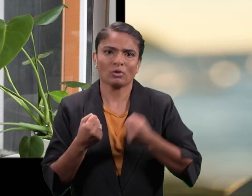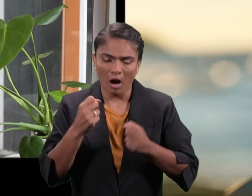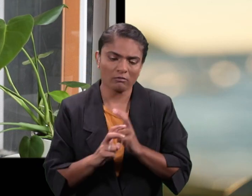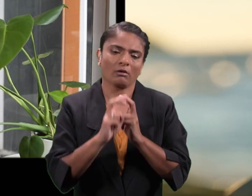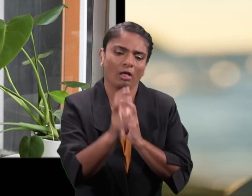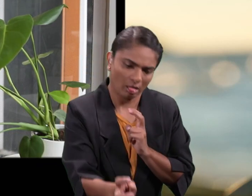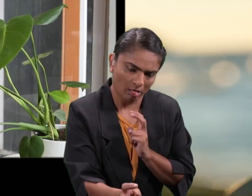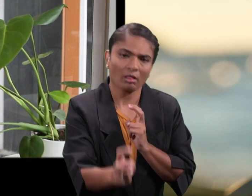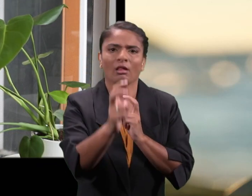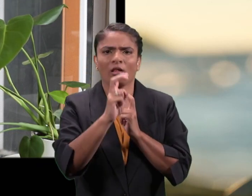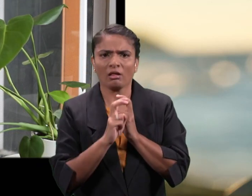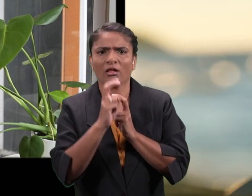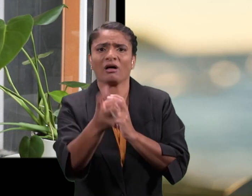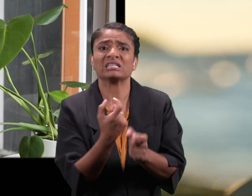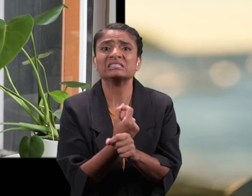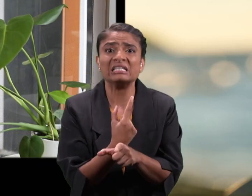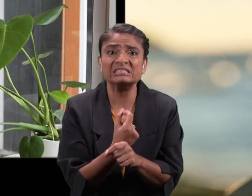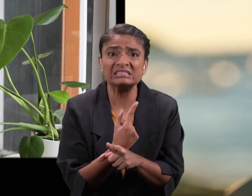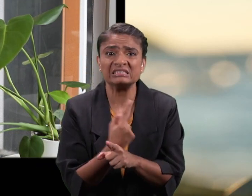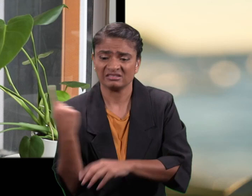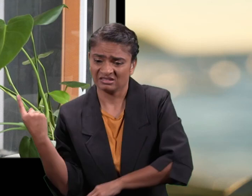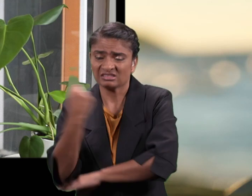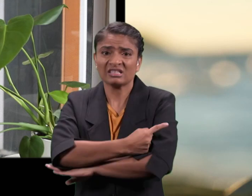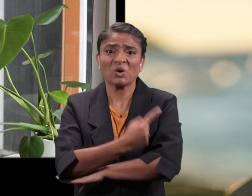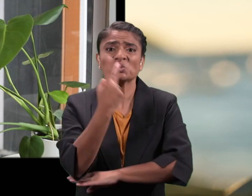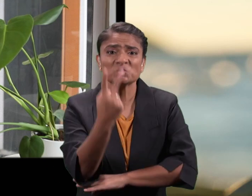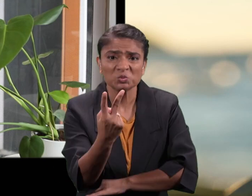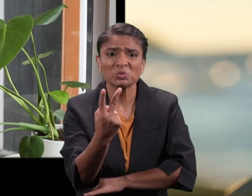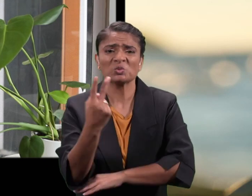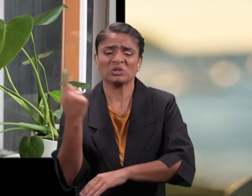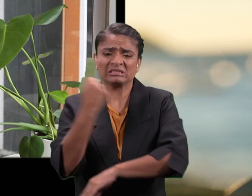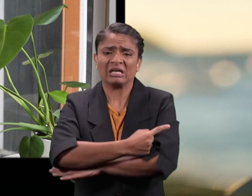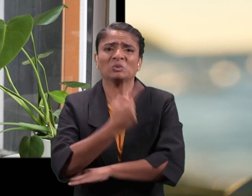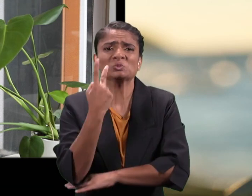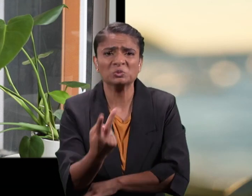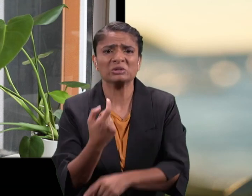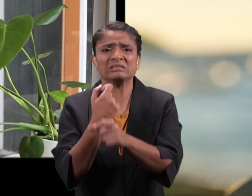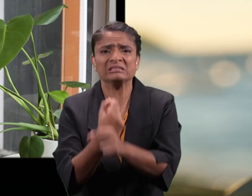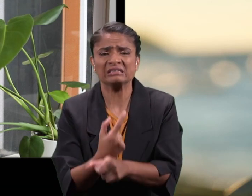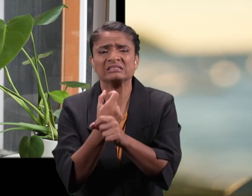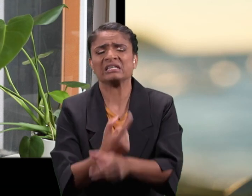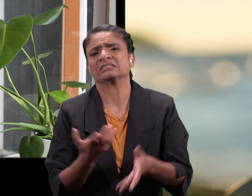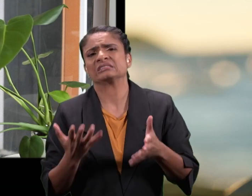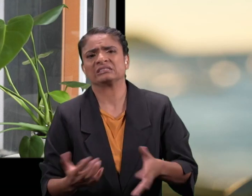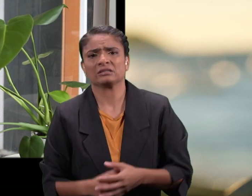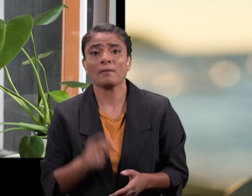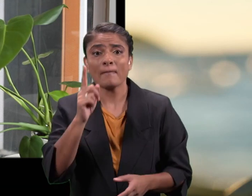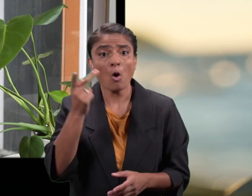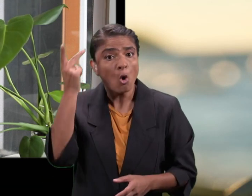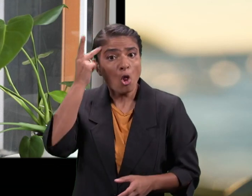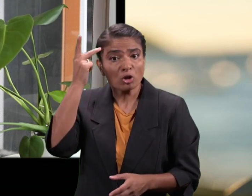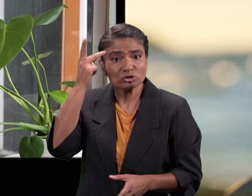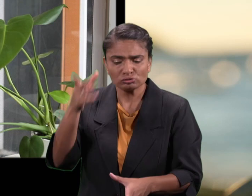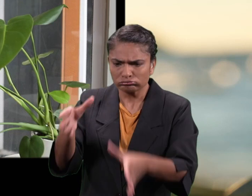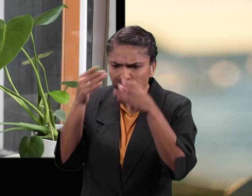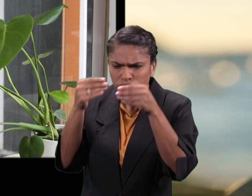had to taxi maybe two taxis per day and stuff like that. But the knowledge that I got from learnership, it